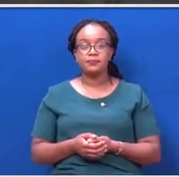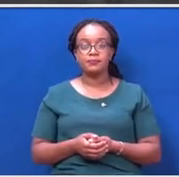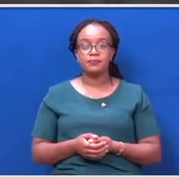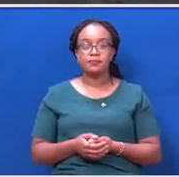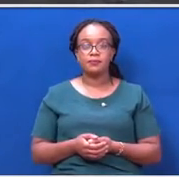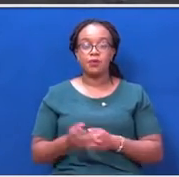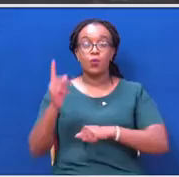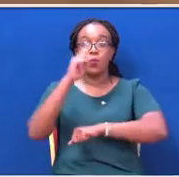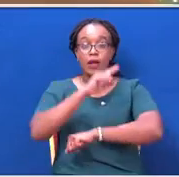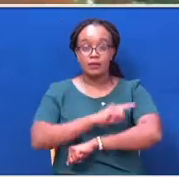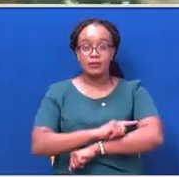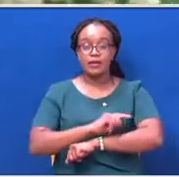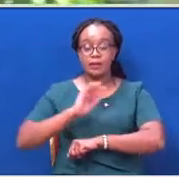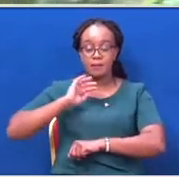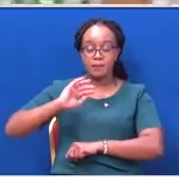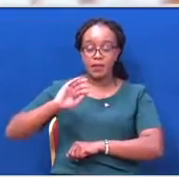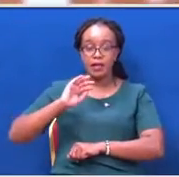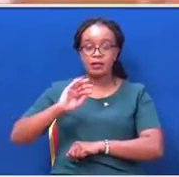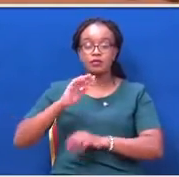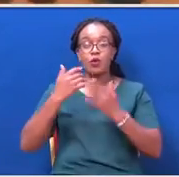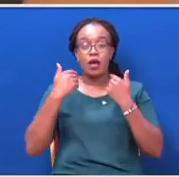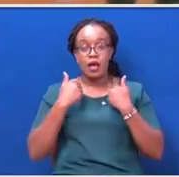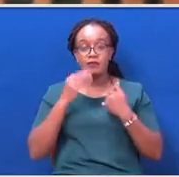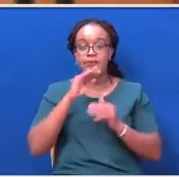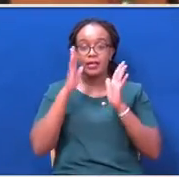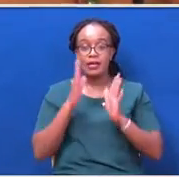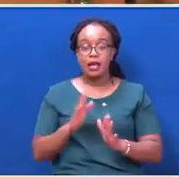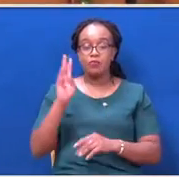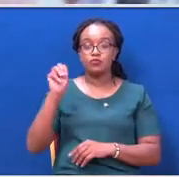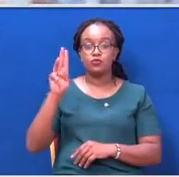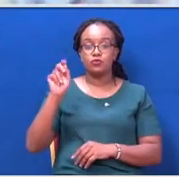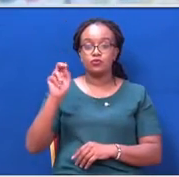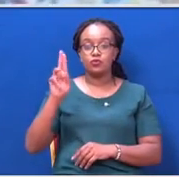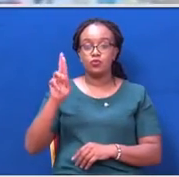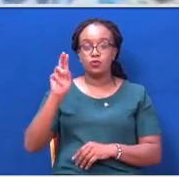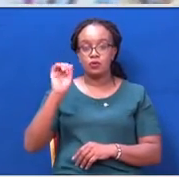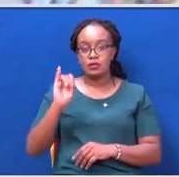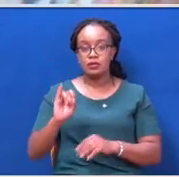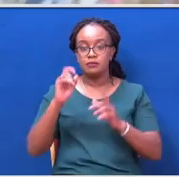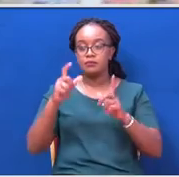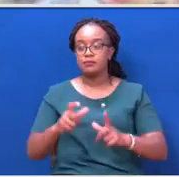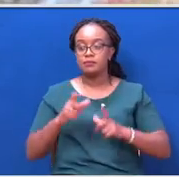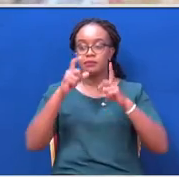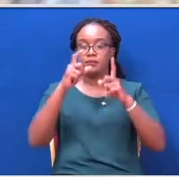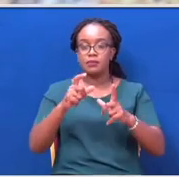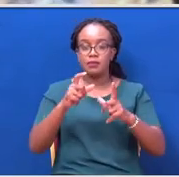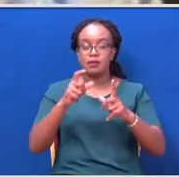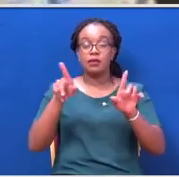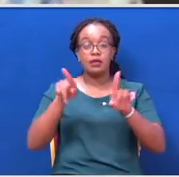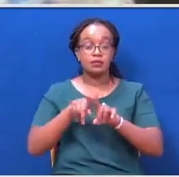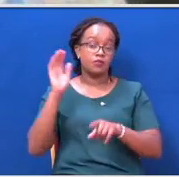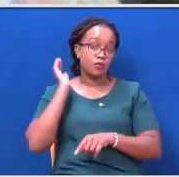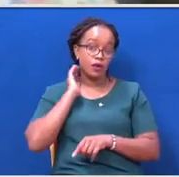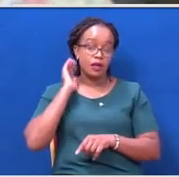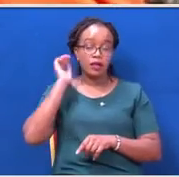A day ahead of the national speaker Justin Muturi's coronation as the GEMA spokesman, already Murang’a Governor